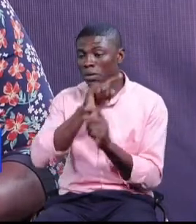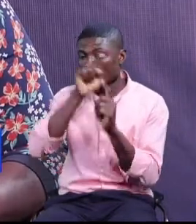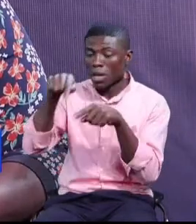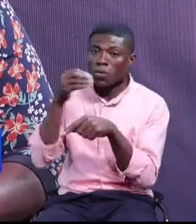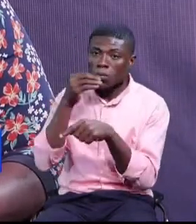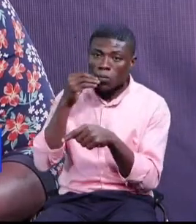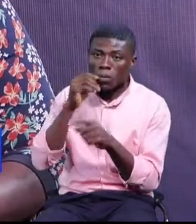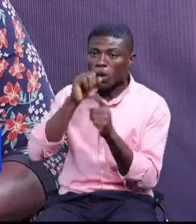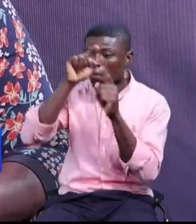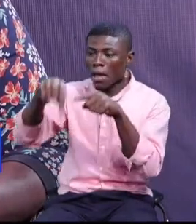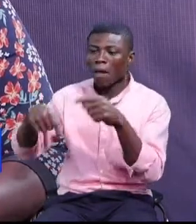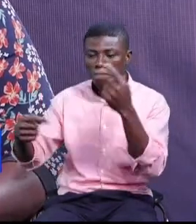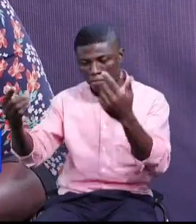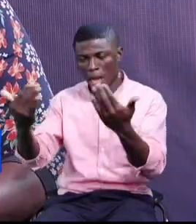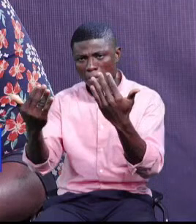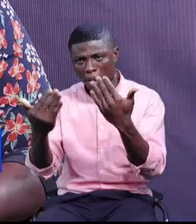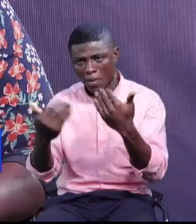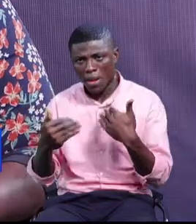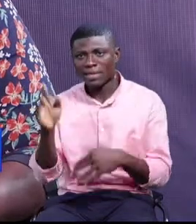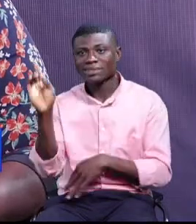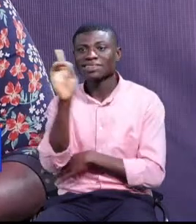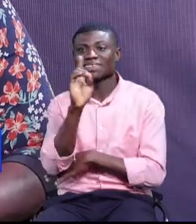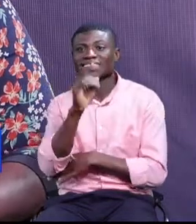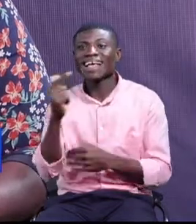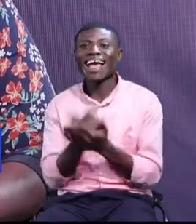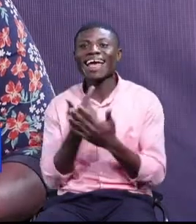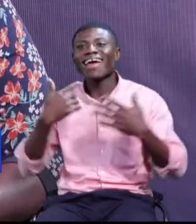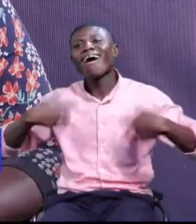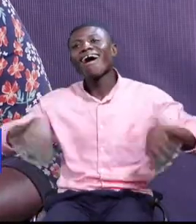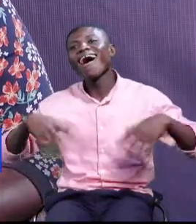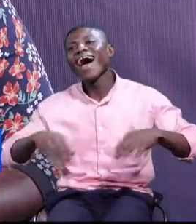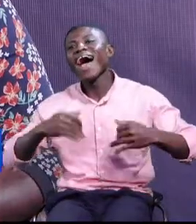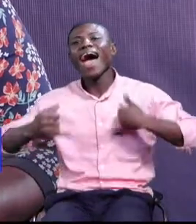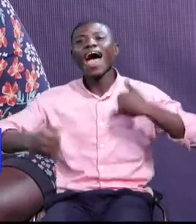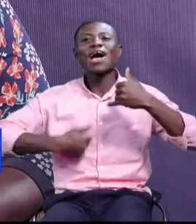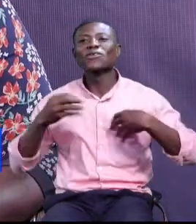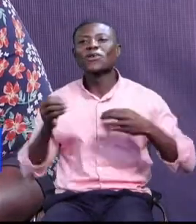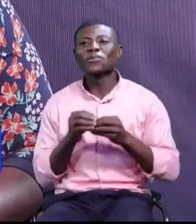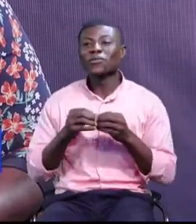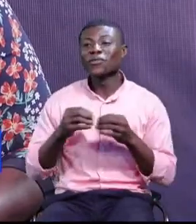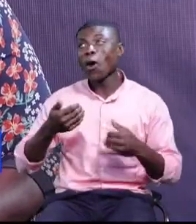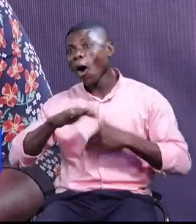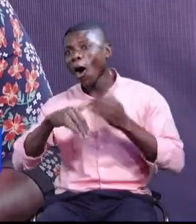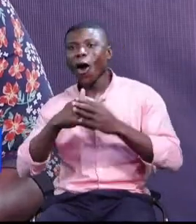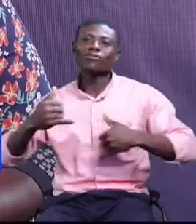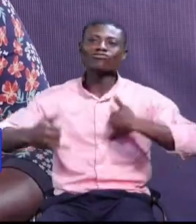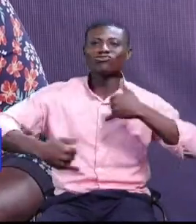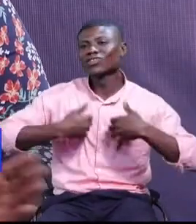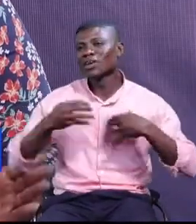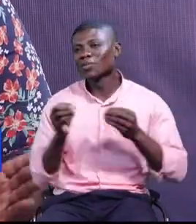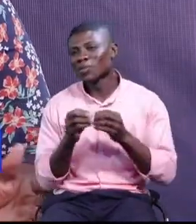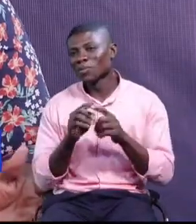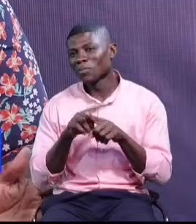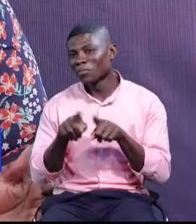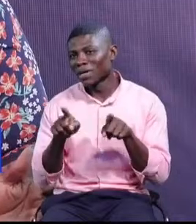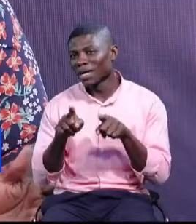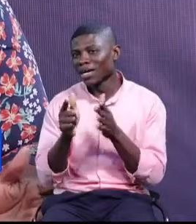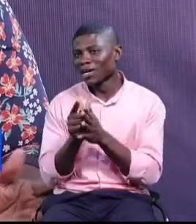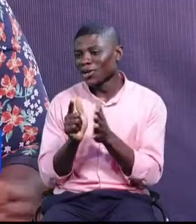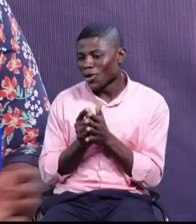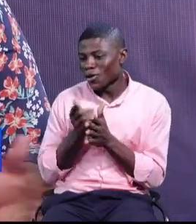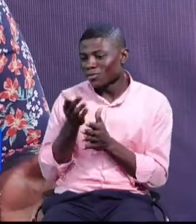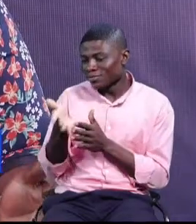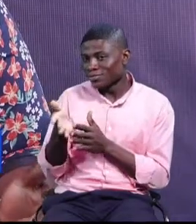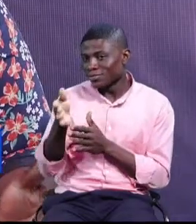home, they should come to Ghana. December, Ghana is booming, and we are all having fun and all that. But then the law is the